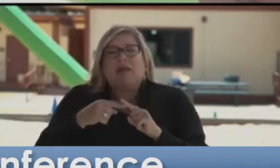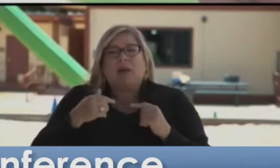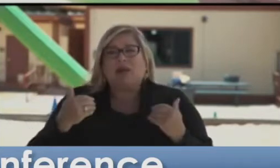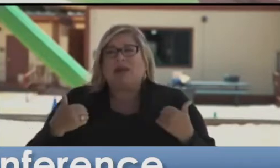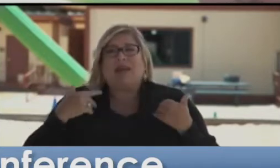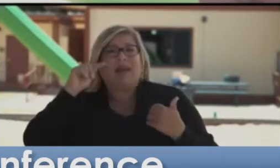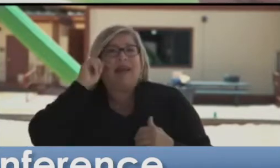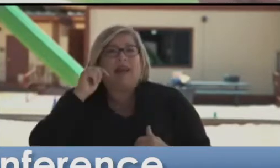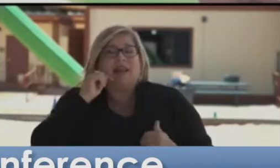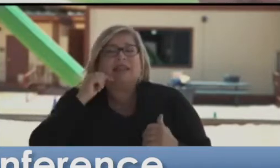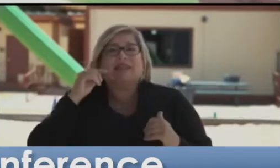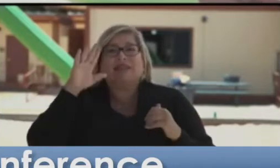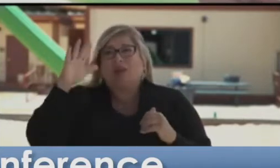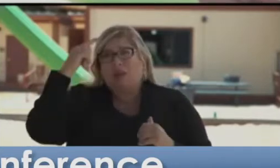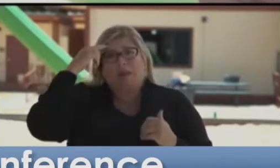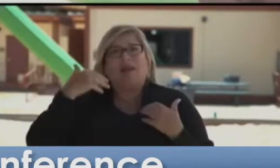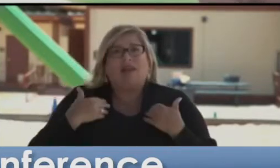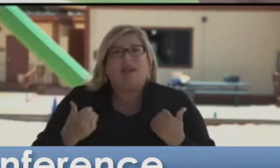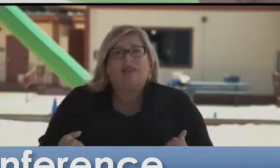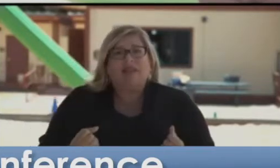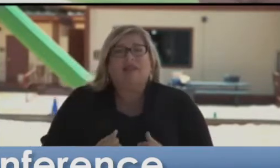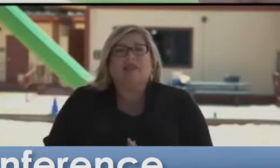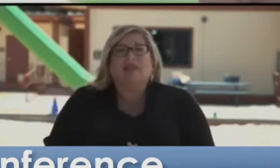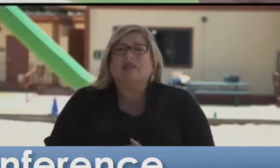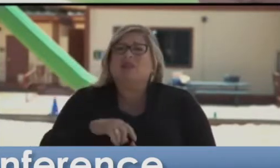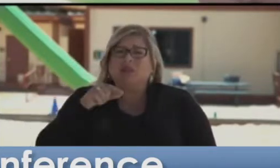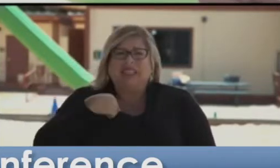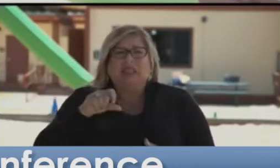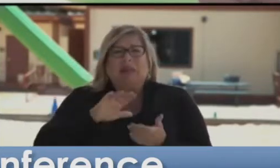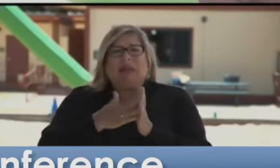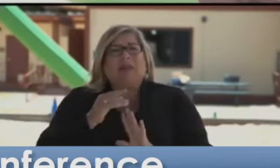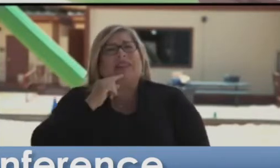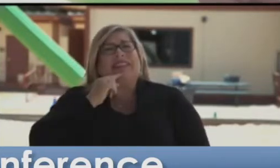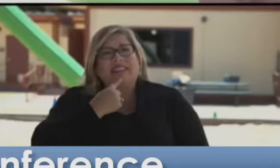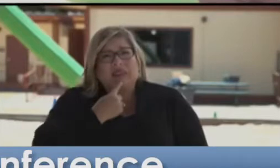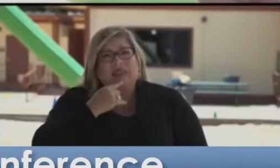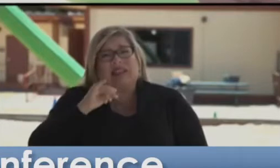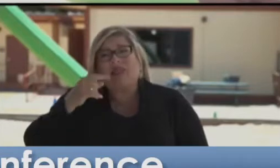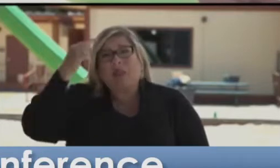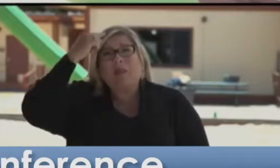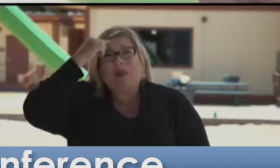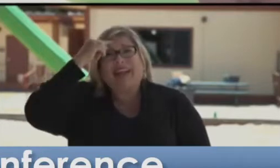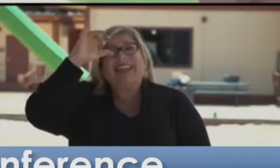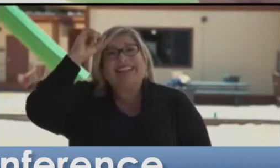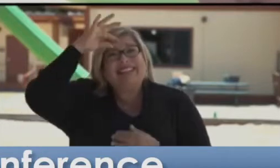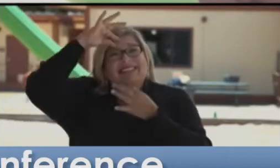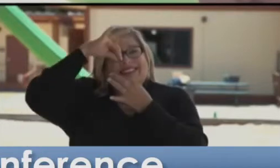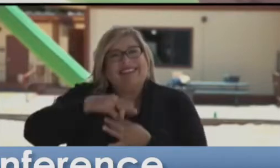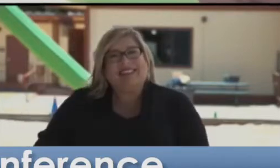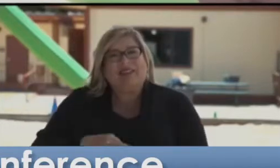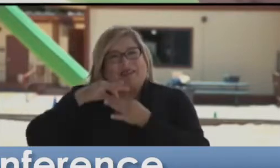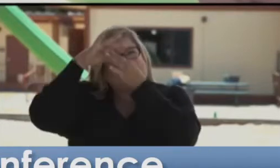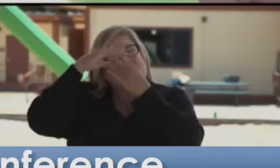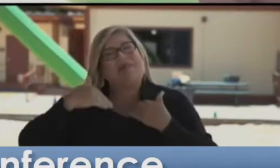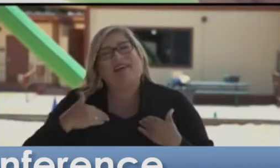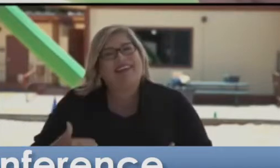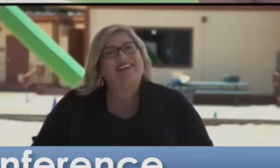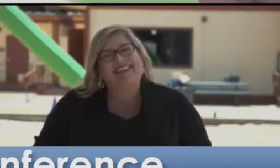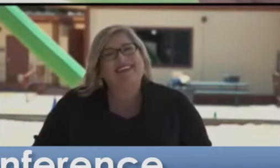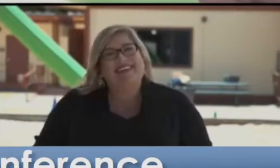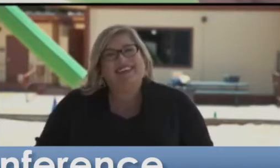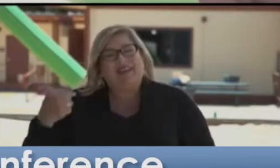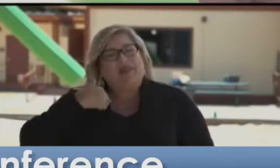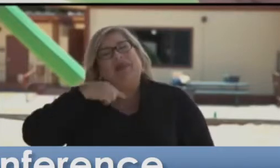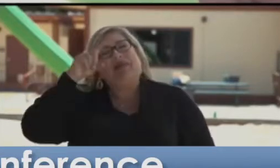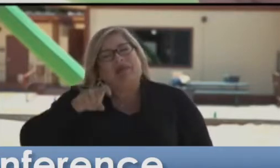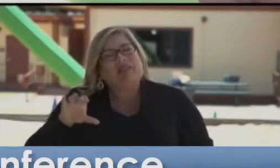health, to get serious about reconciling the fact that the brain is also part of the body and that we need to